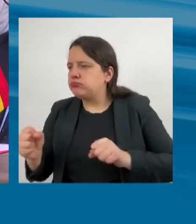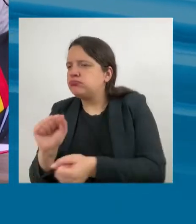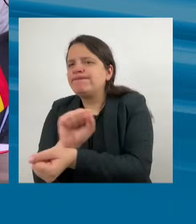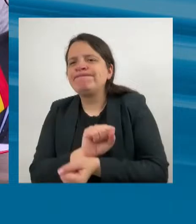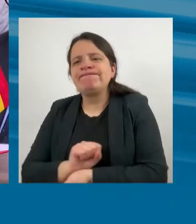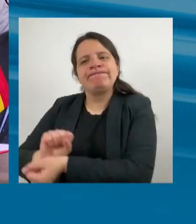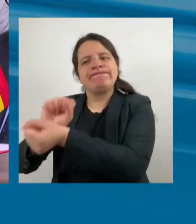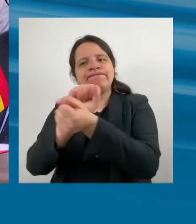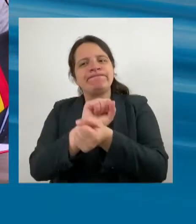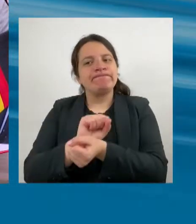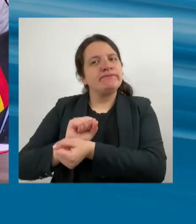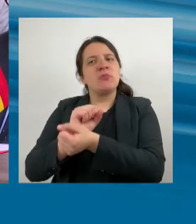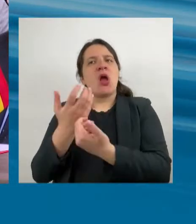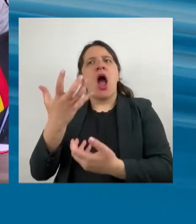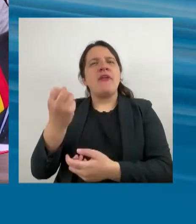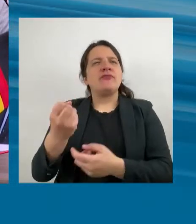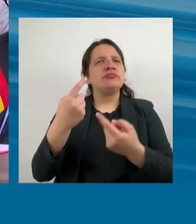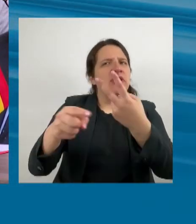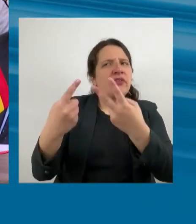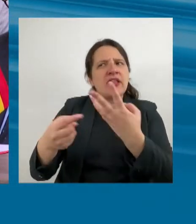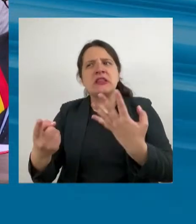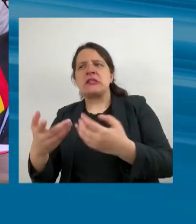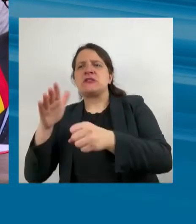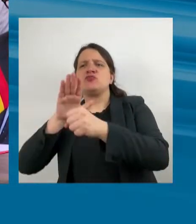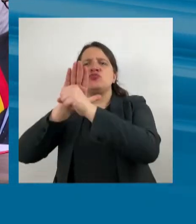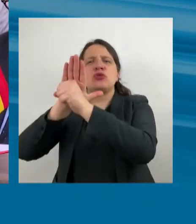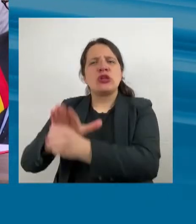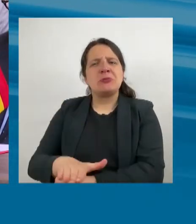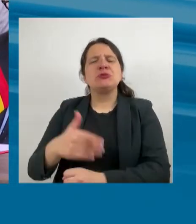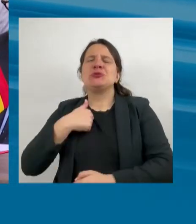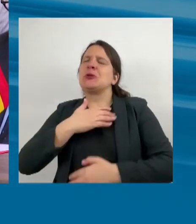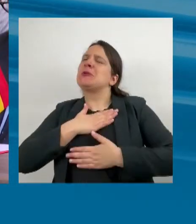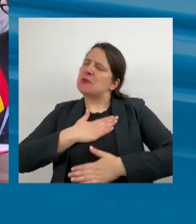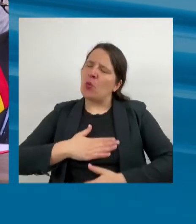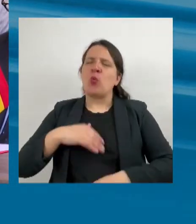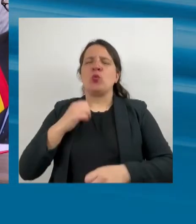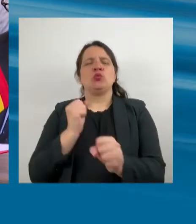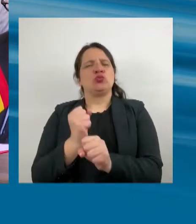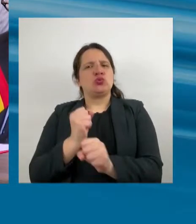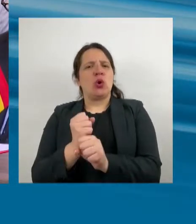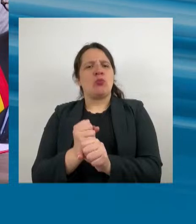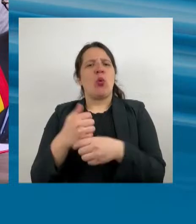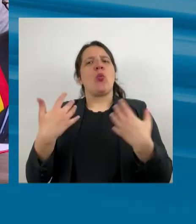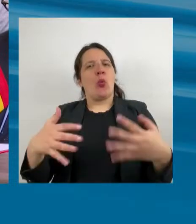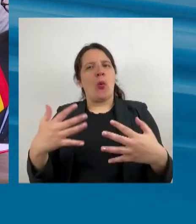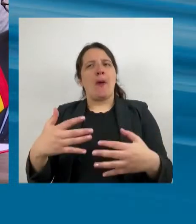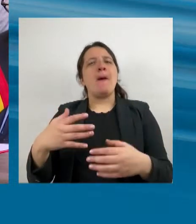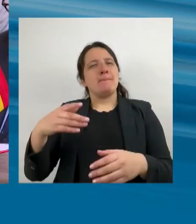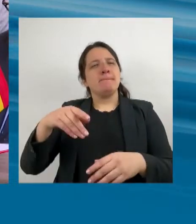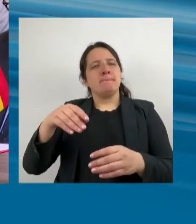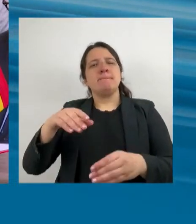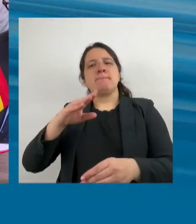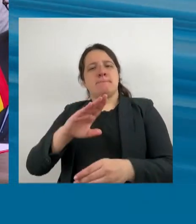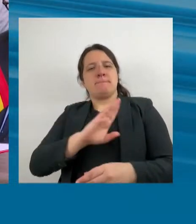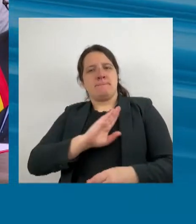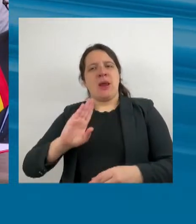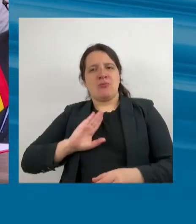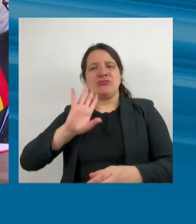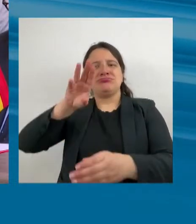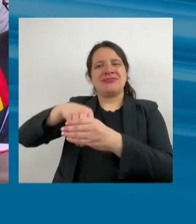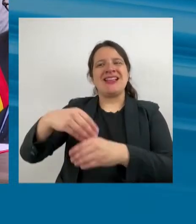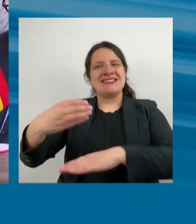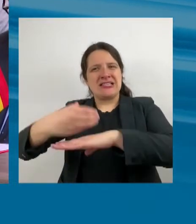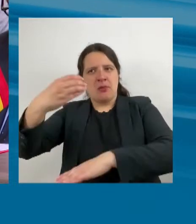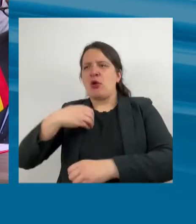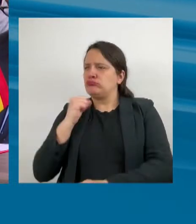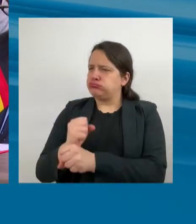greatly appreciate working with many ECLAC member countries to strengthen these efforts across the UN system through the